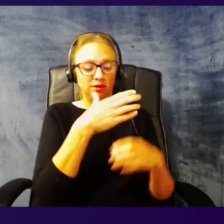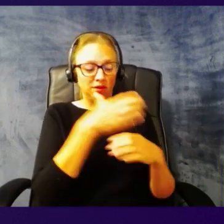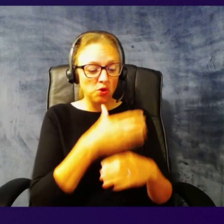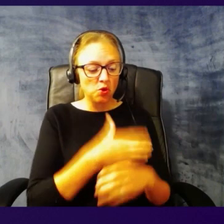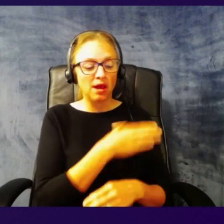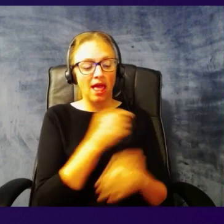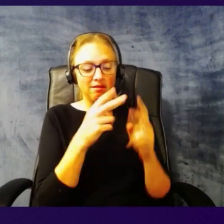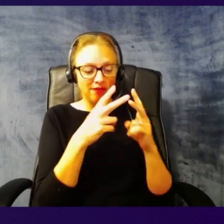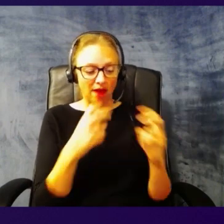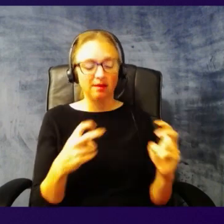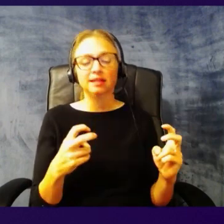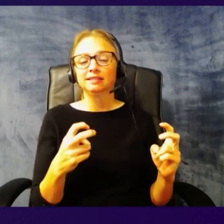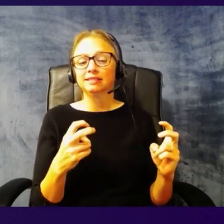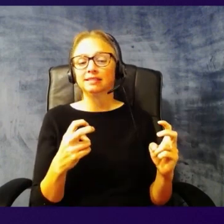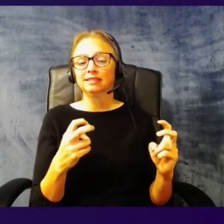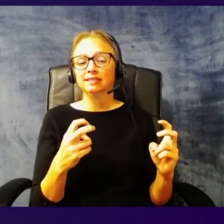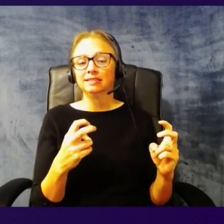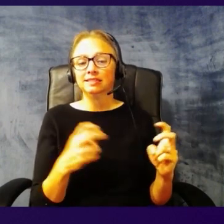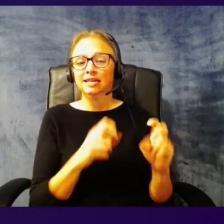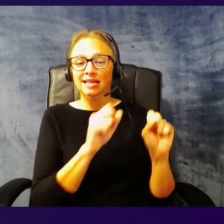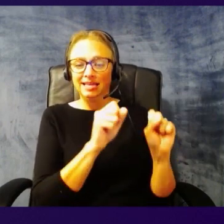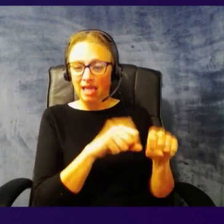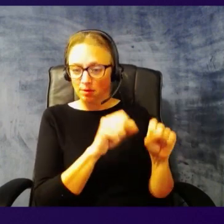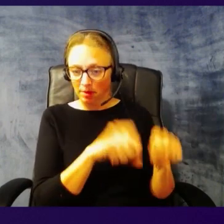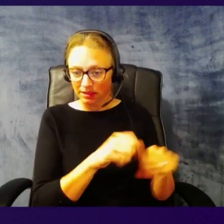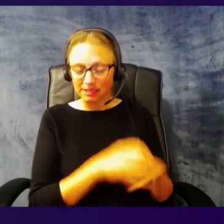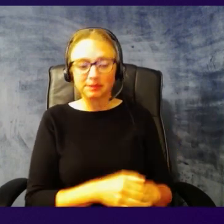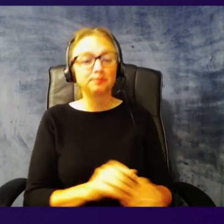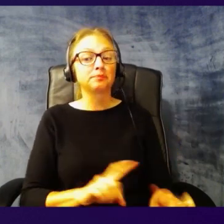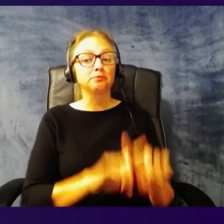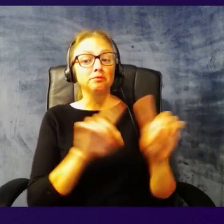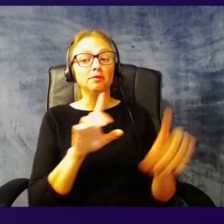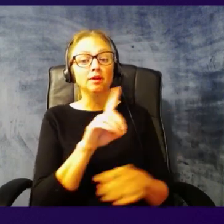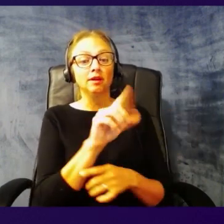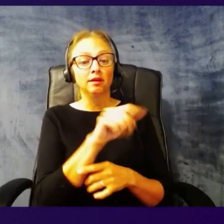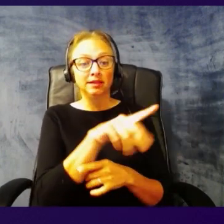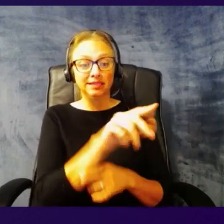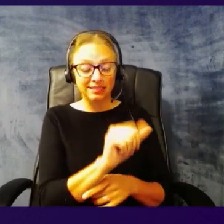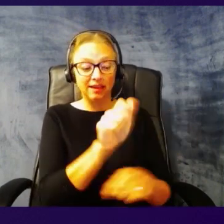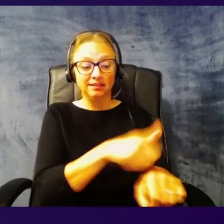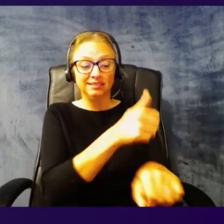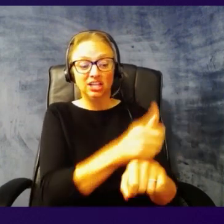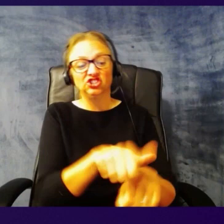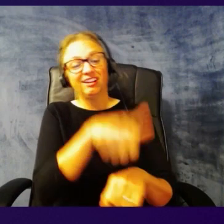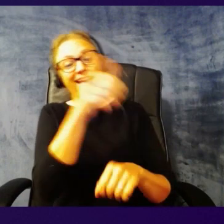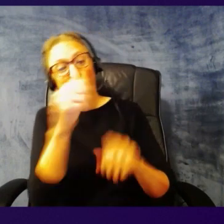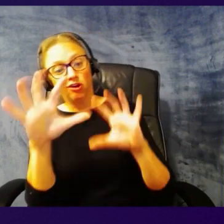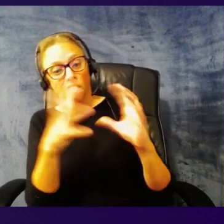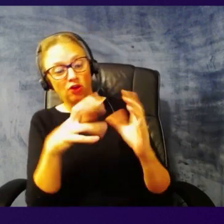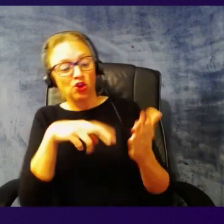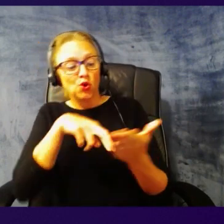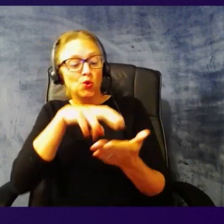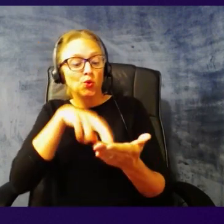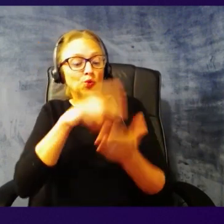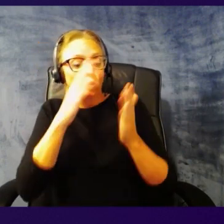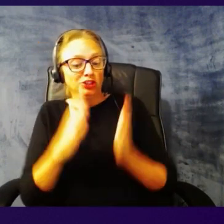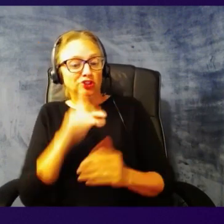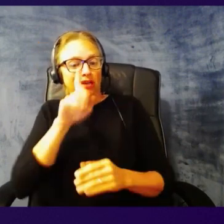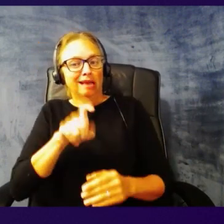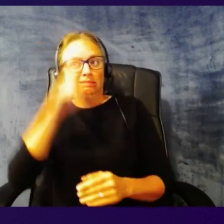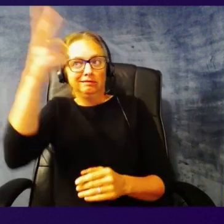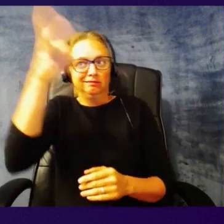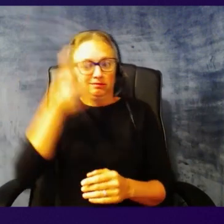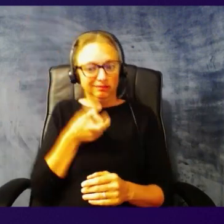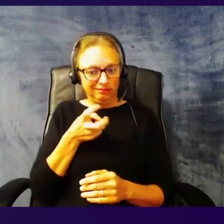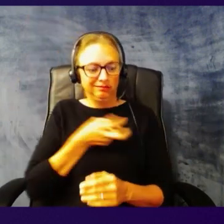type capabilities, but these data sets reside in other clouds, and their researchers need to pull this data into AWS